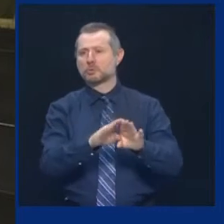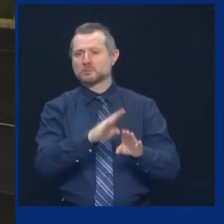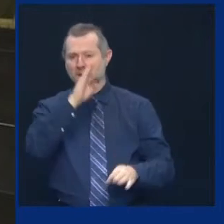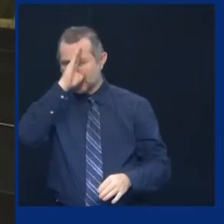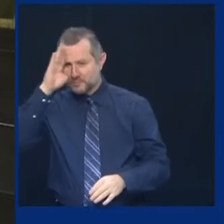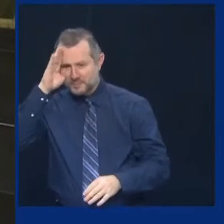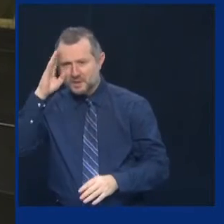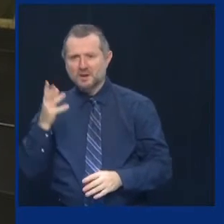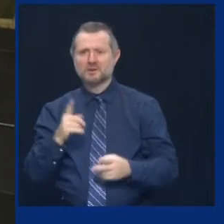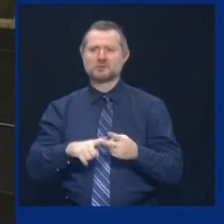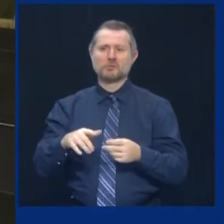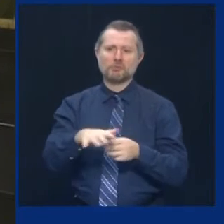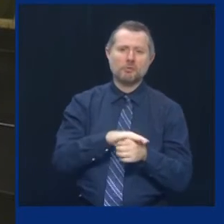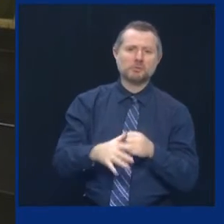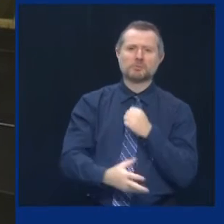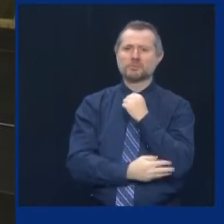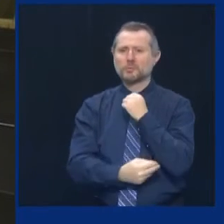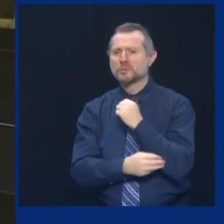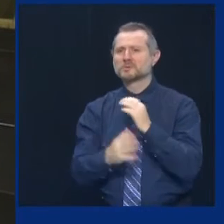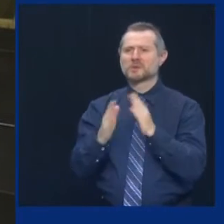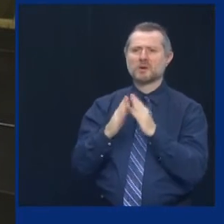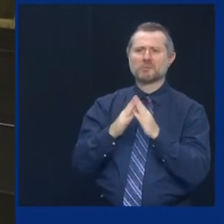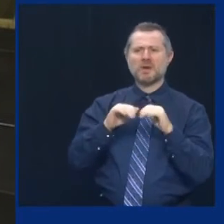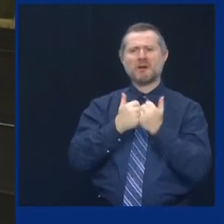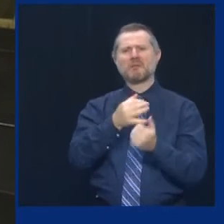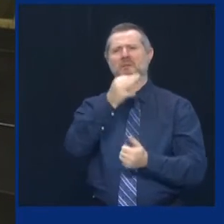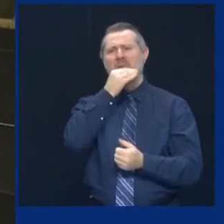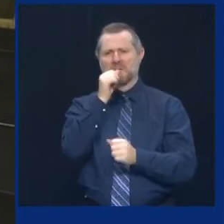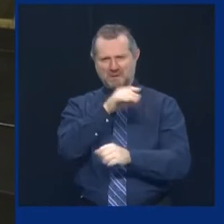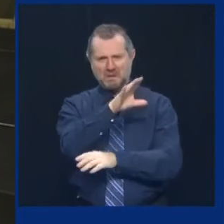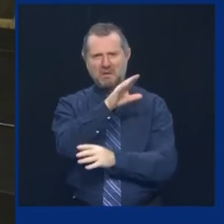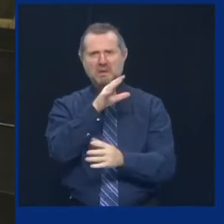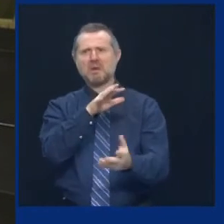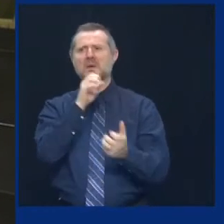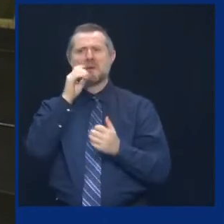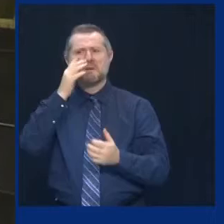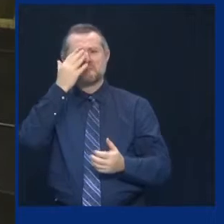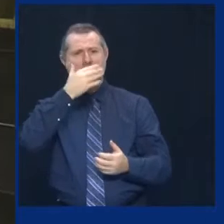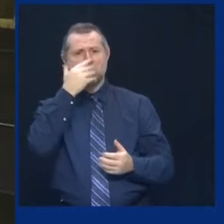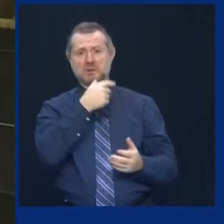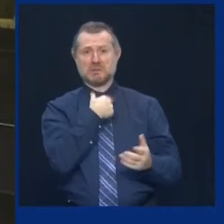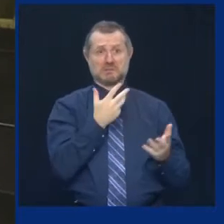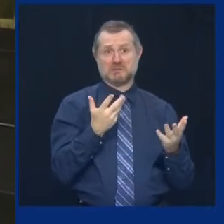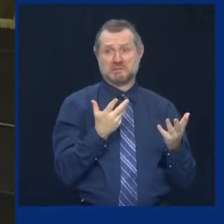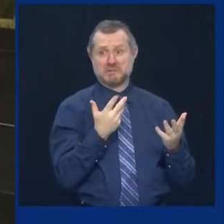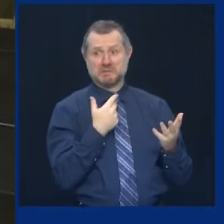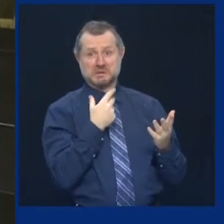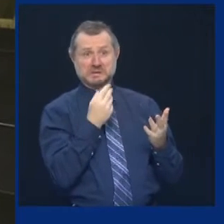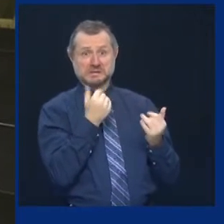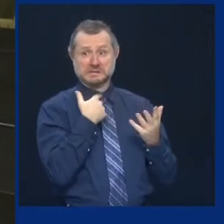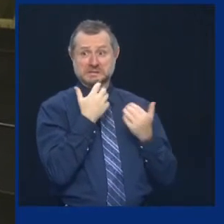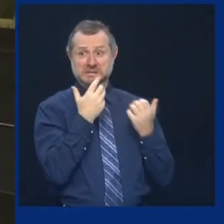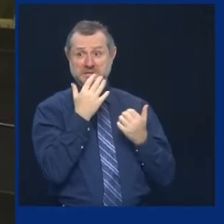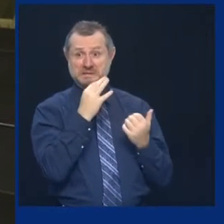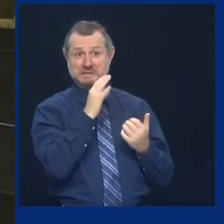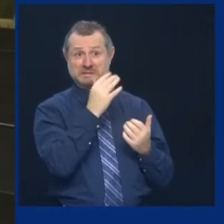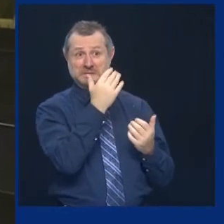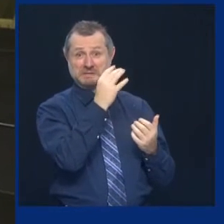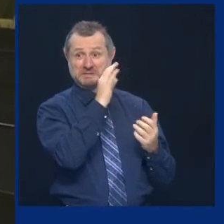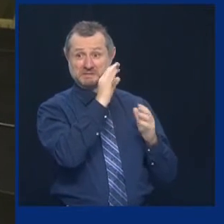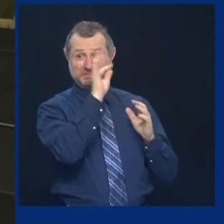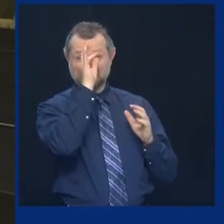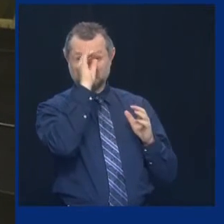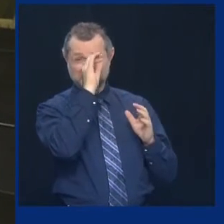may be poorer if we take the money from the federal government in the front door? We're shoveling out this hidden subsidy to Wall Street out the back.